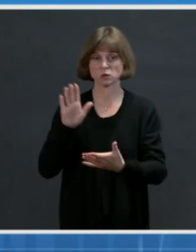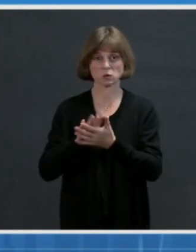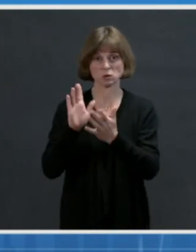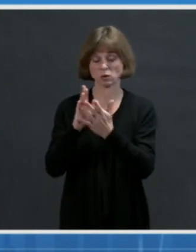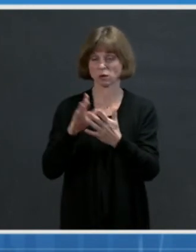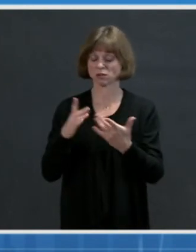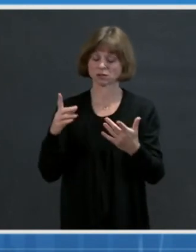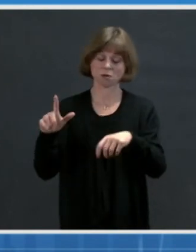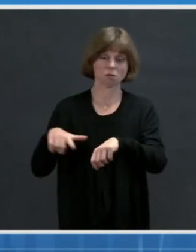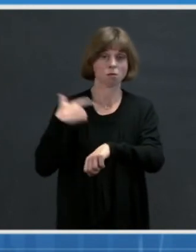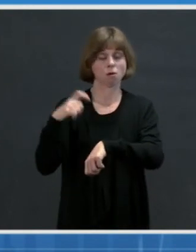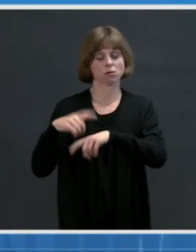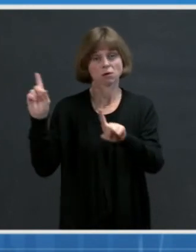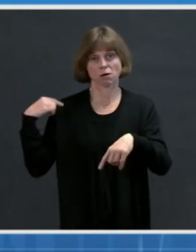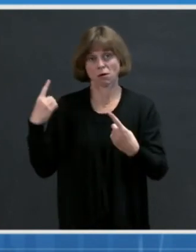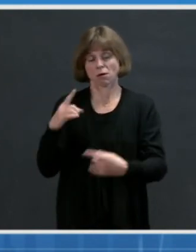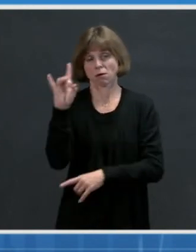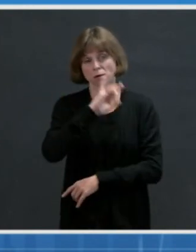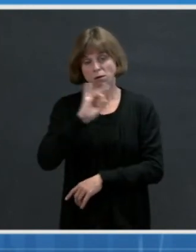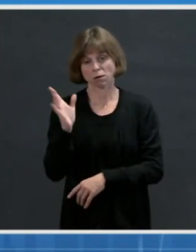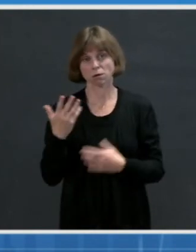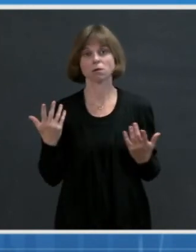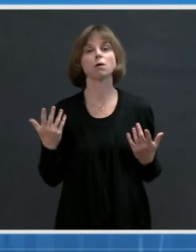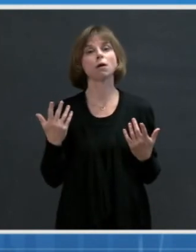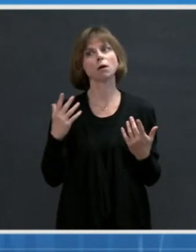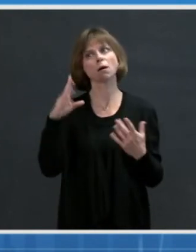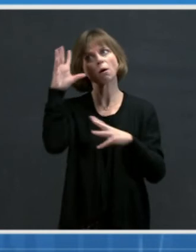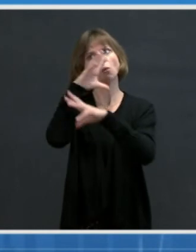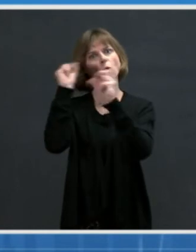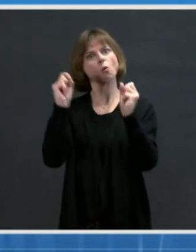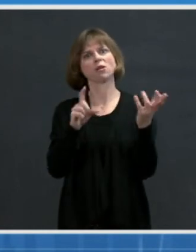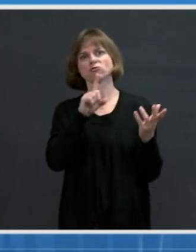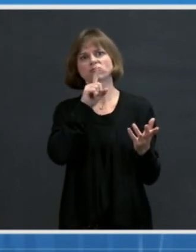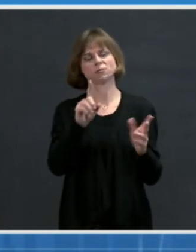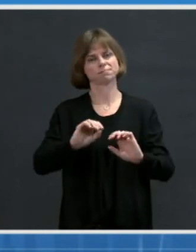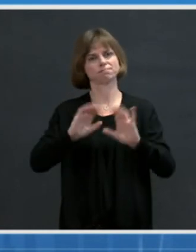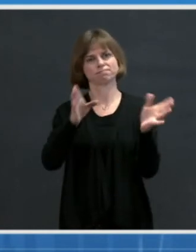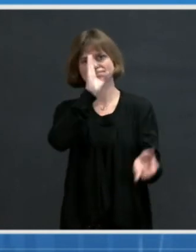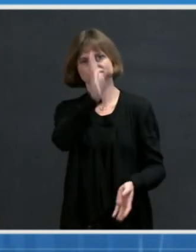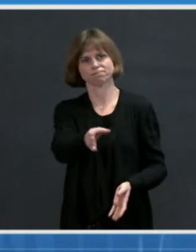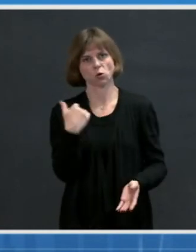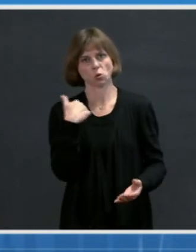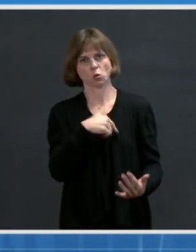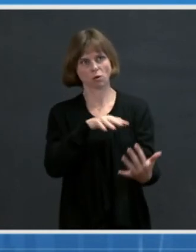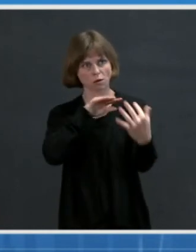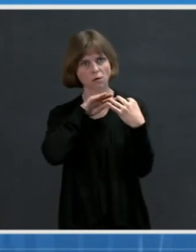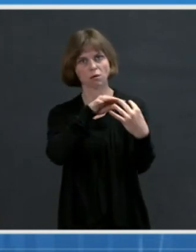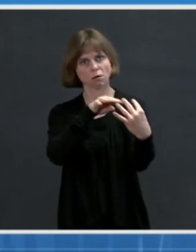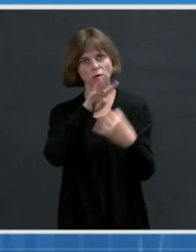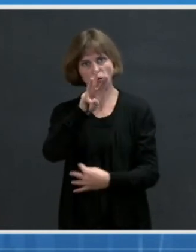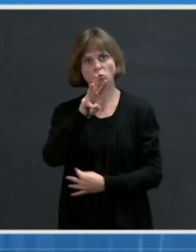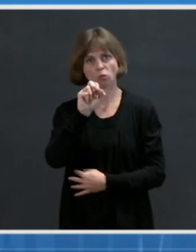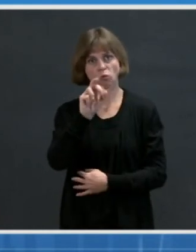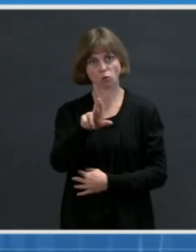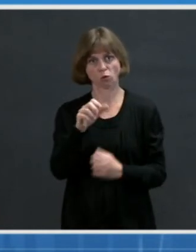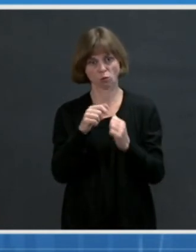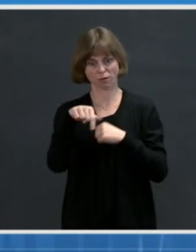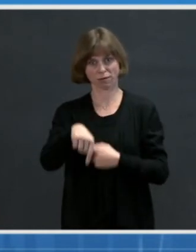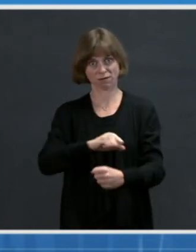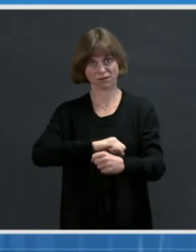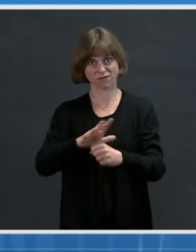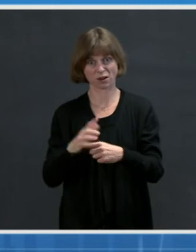President Biden is clear. We are at war with this virus, and we're using every resource at our disposal